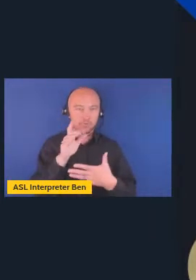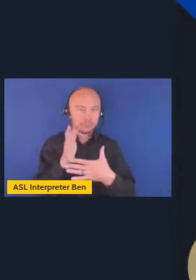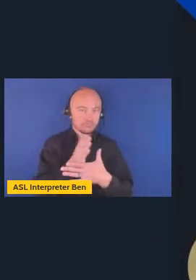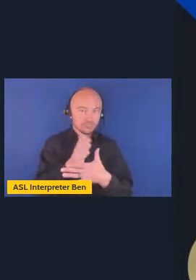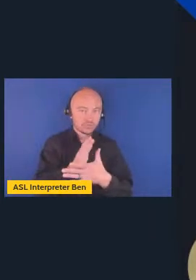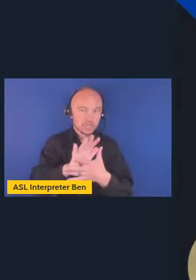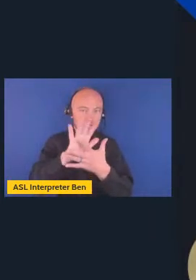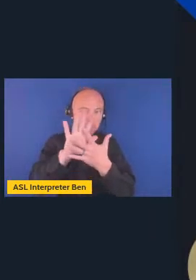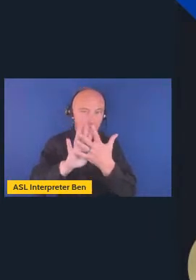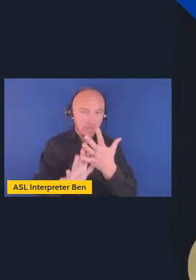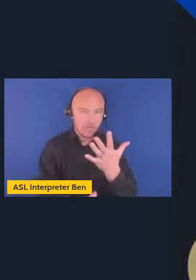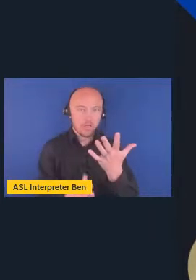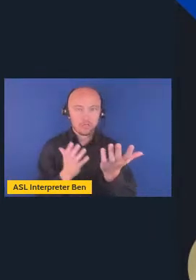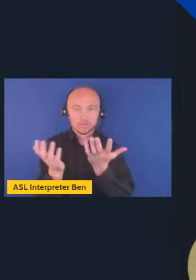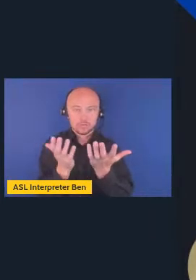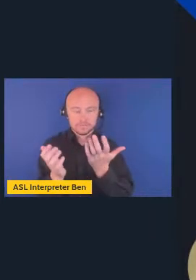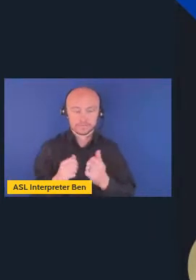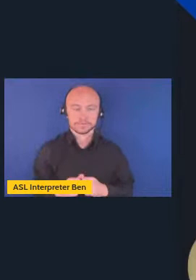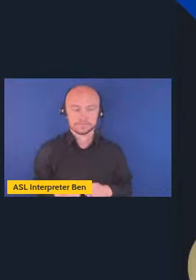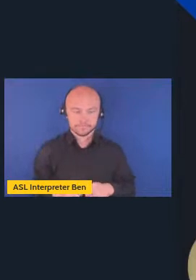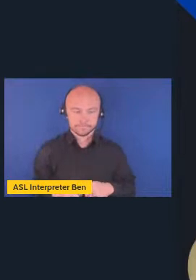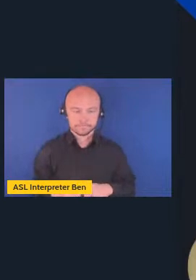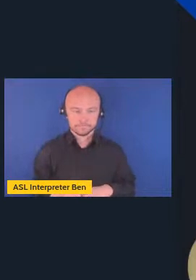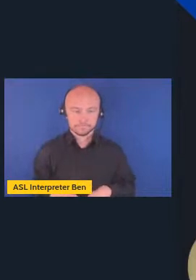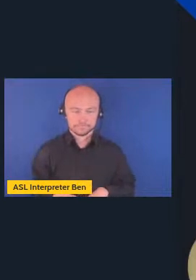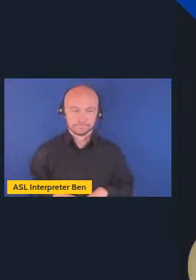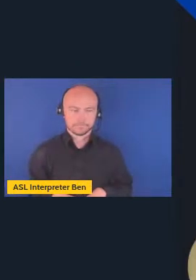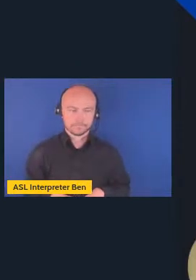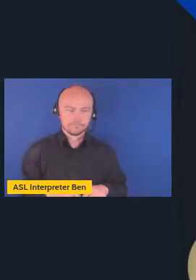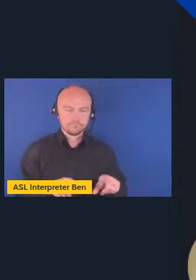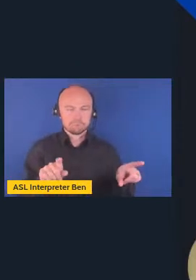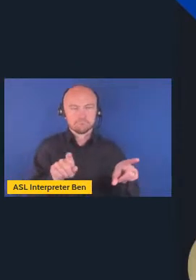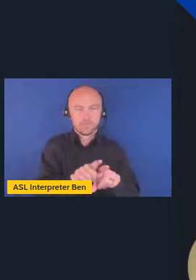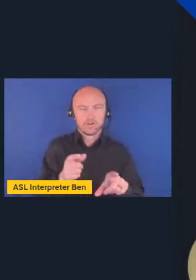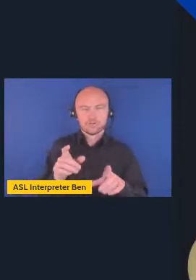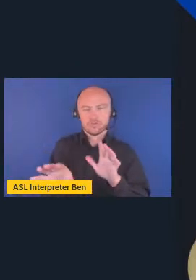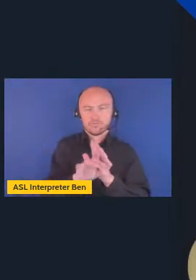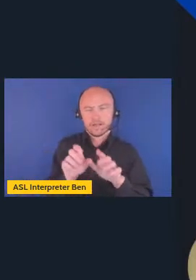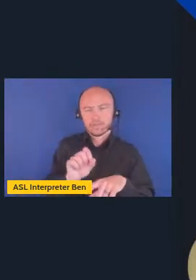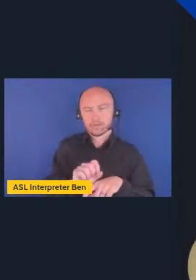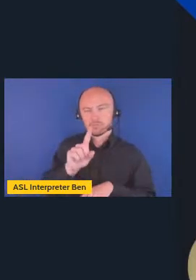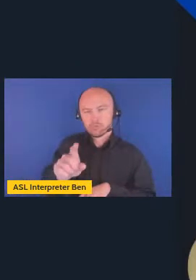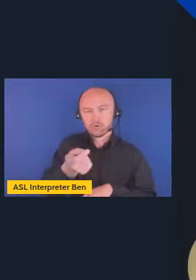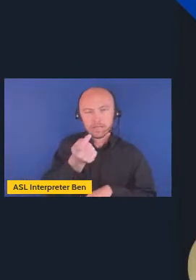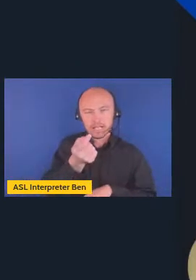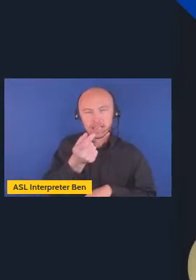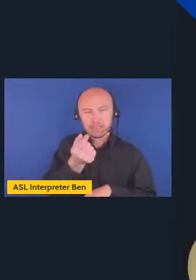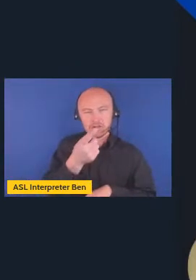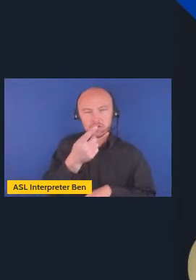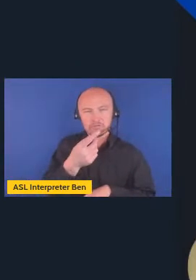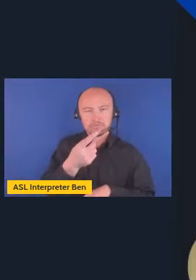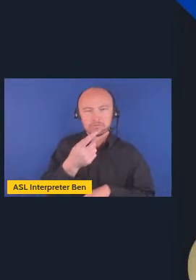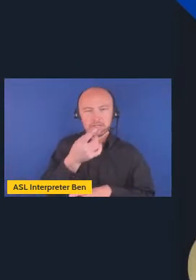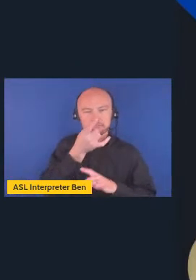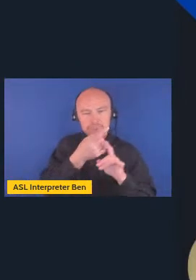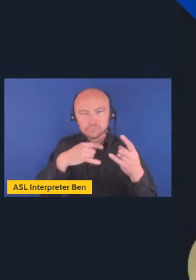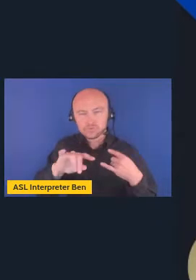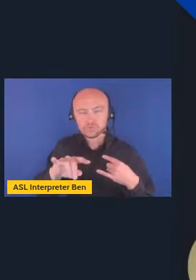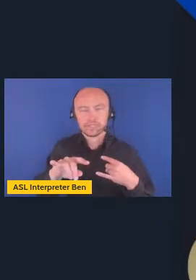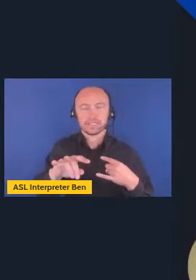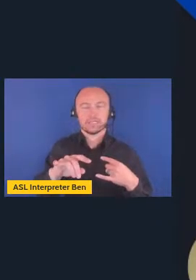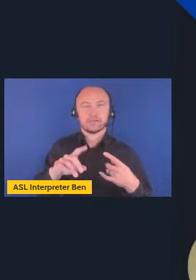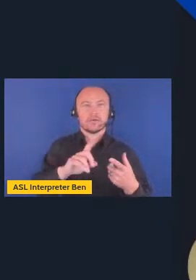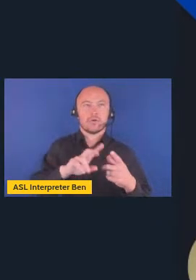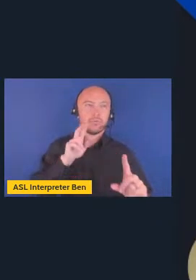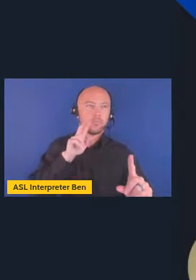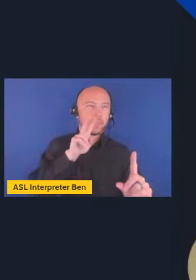different services. But we also found that the deployment order was tricky. Some plugins required you to